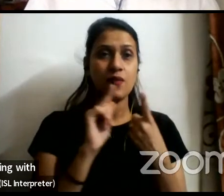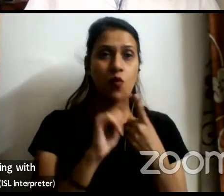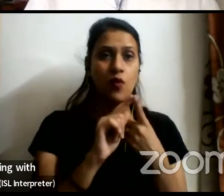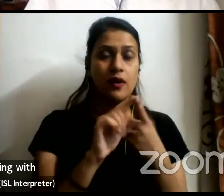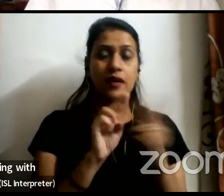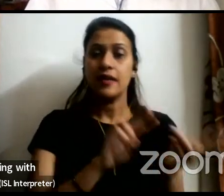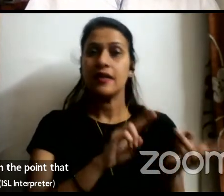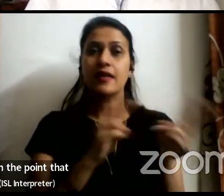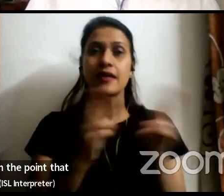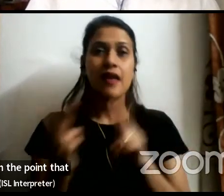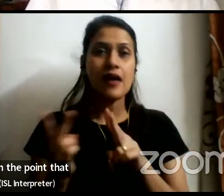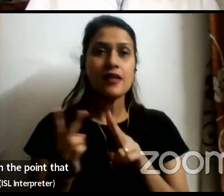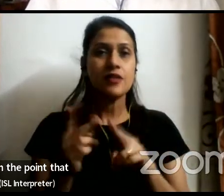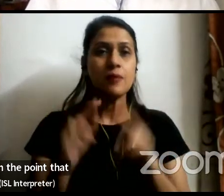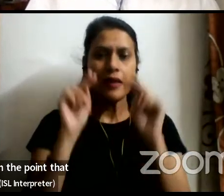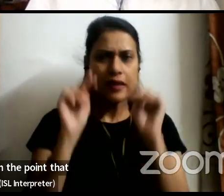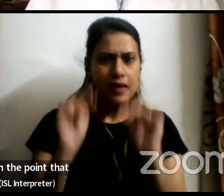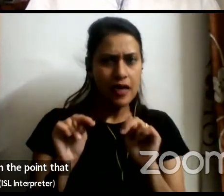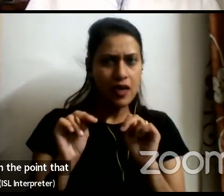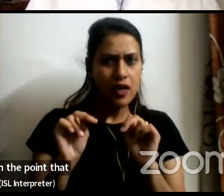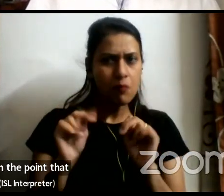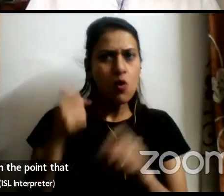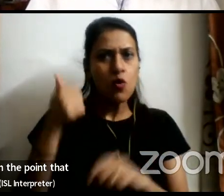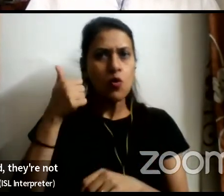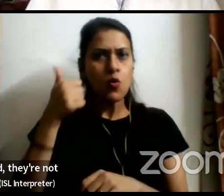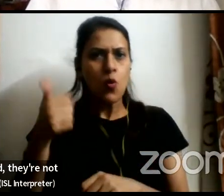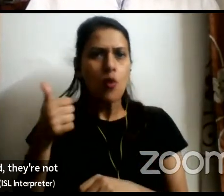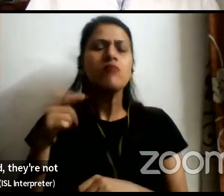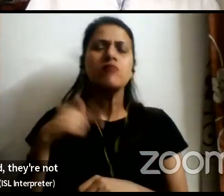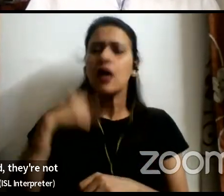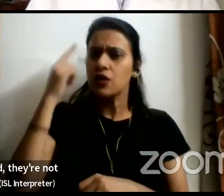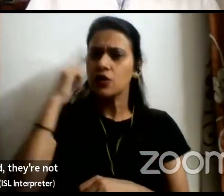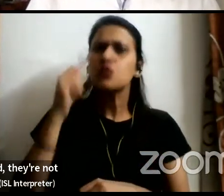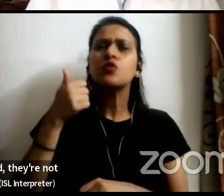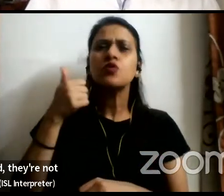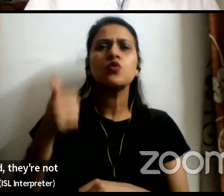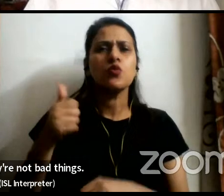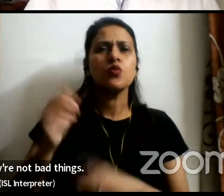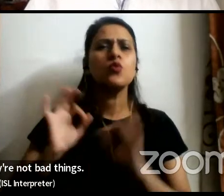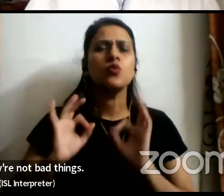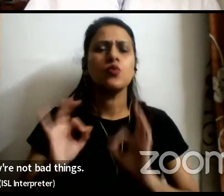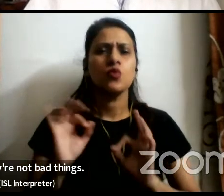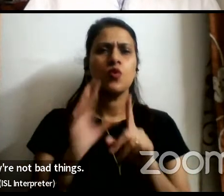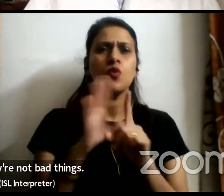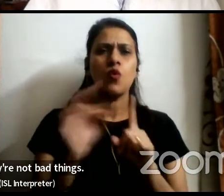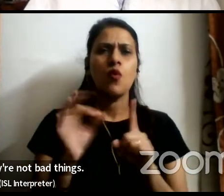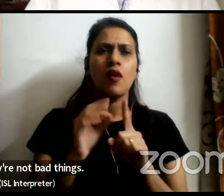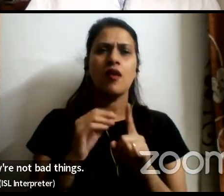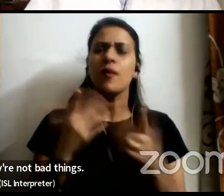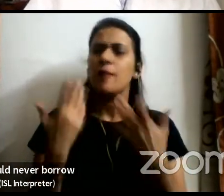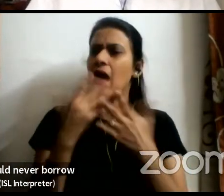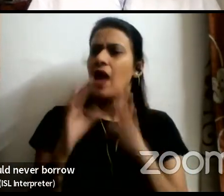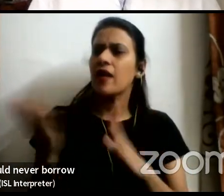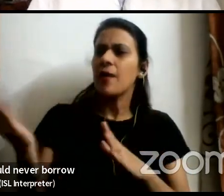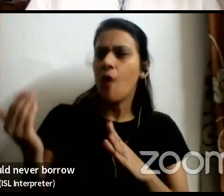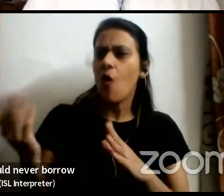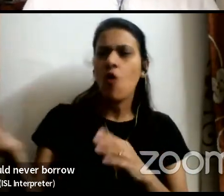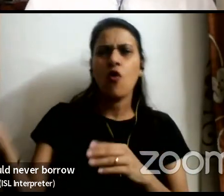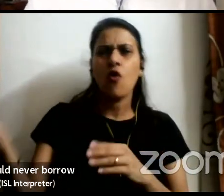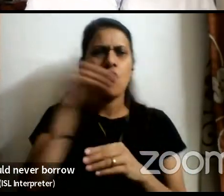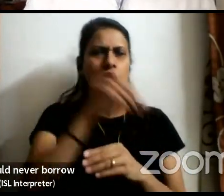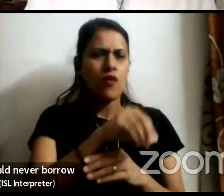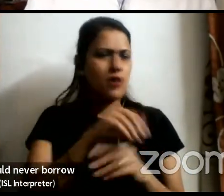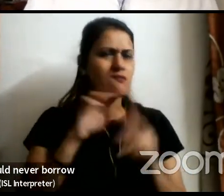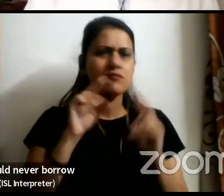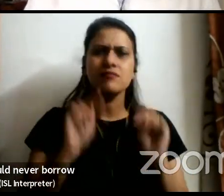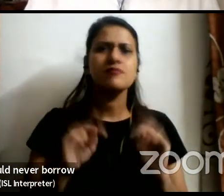are necessary and good. They're not bad things. I think this idea that somehow we should never borrow from anywhere is flawed,